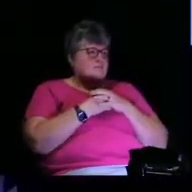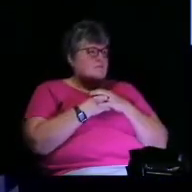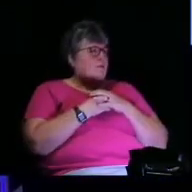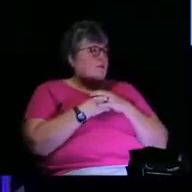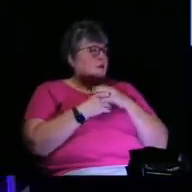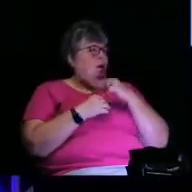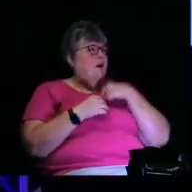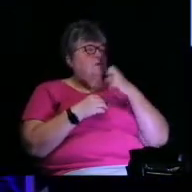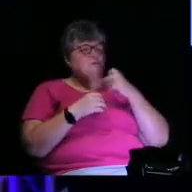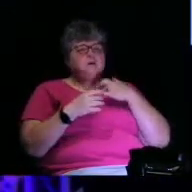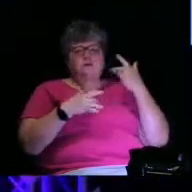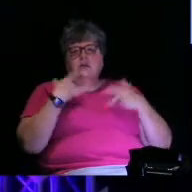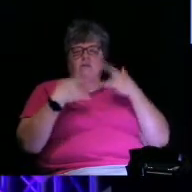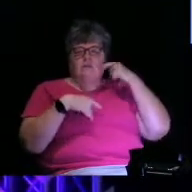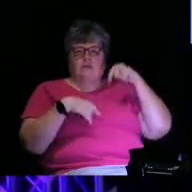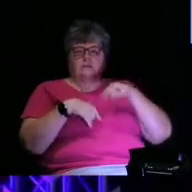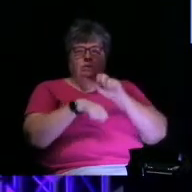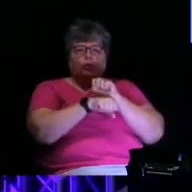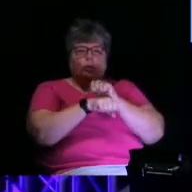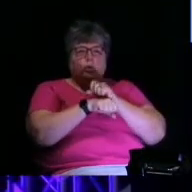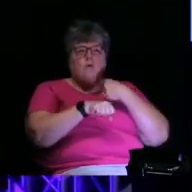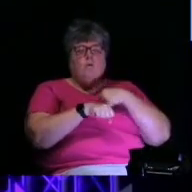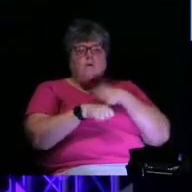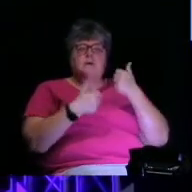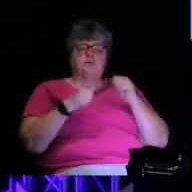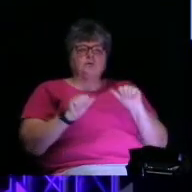I am so excited about this work. So excited about this work.